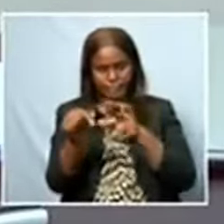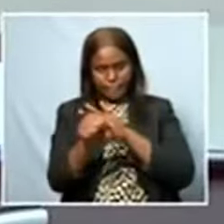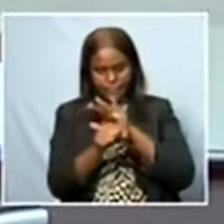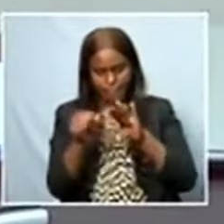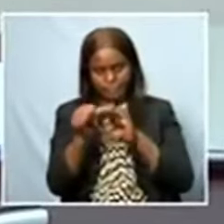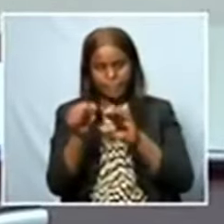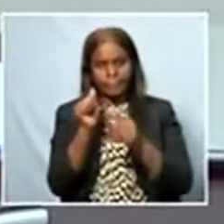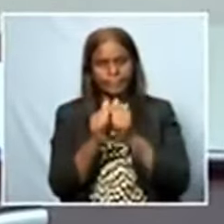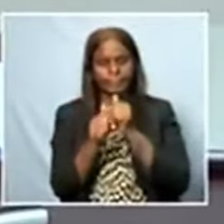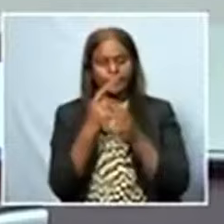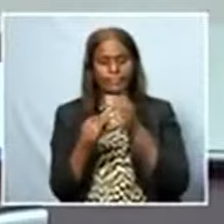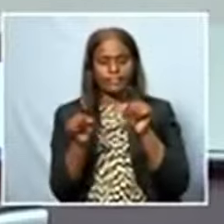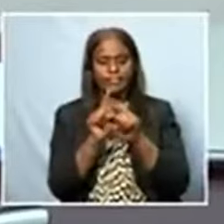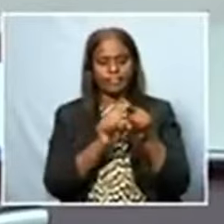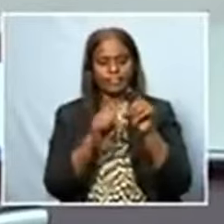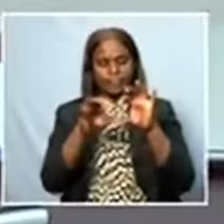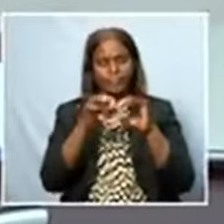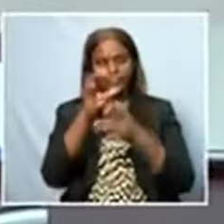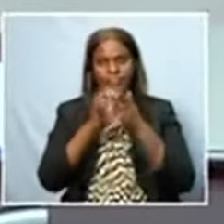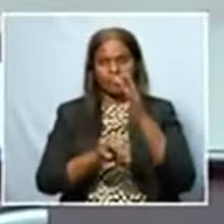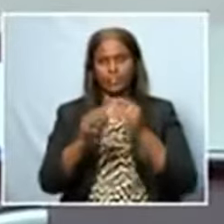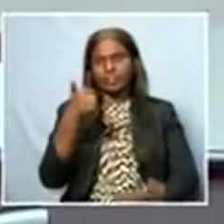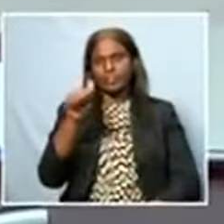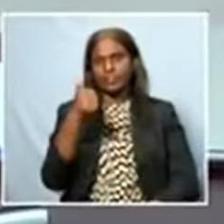subsection, continuation of clause 10.